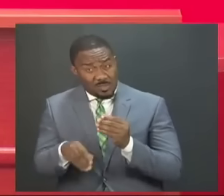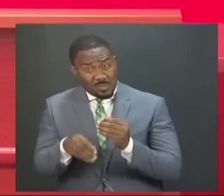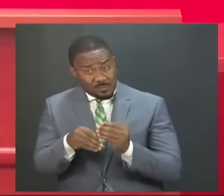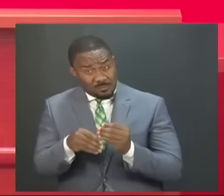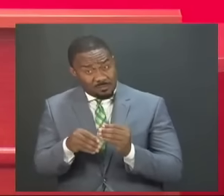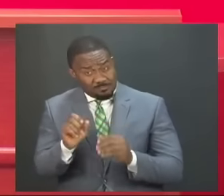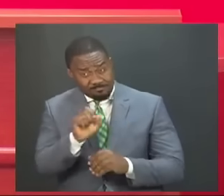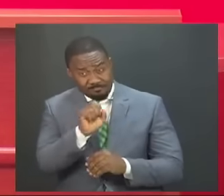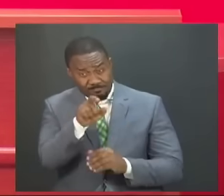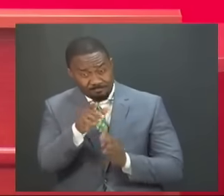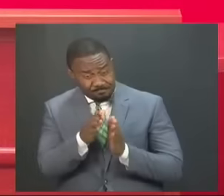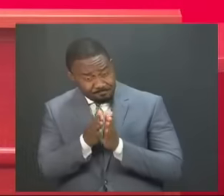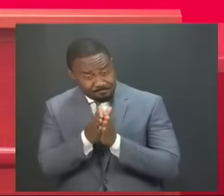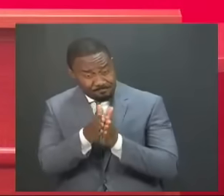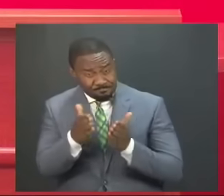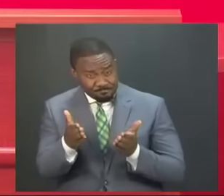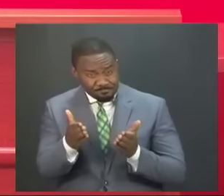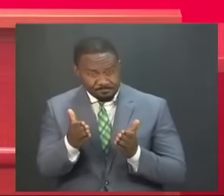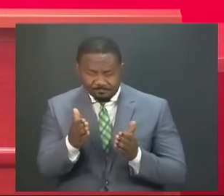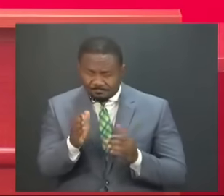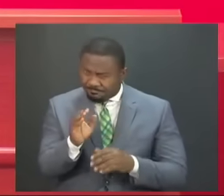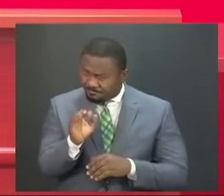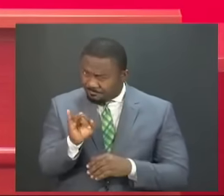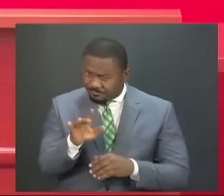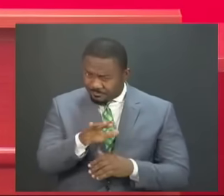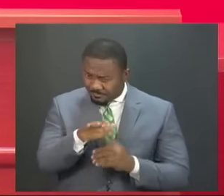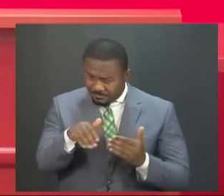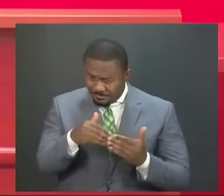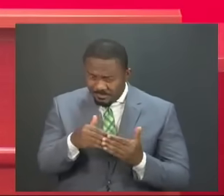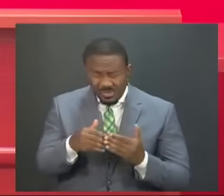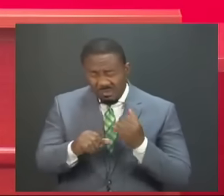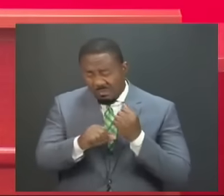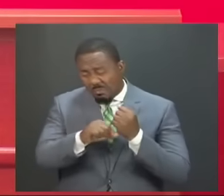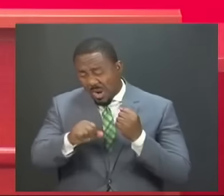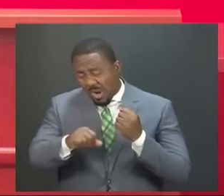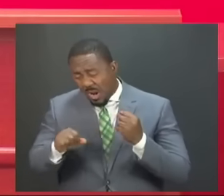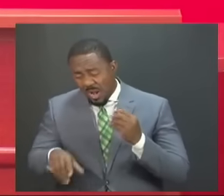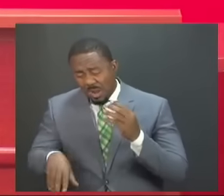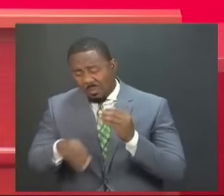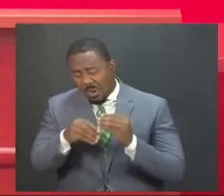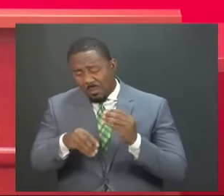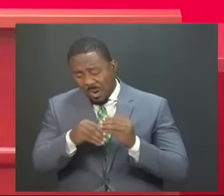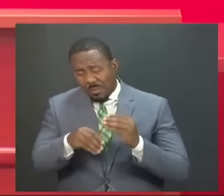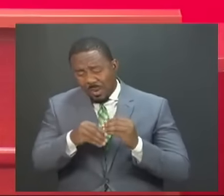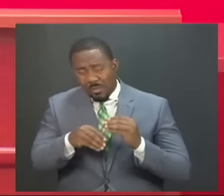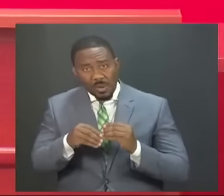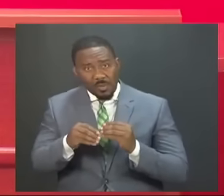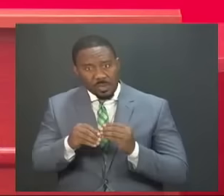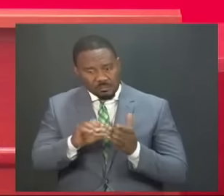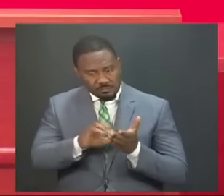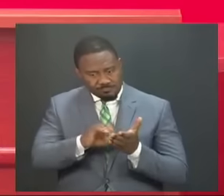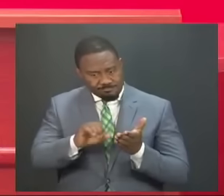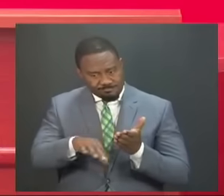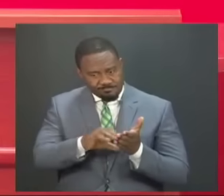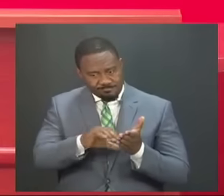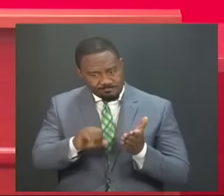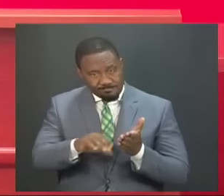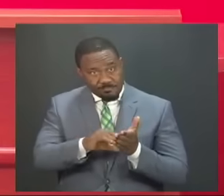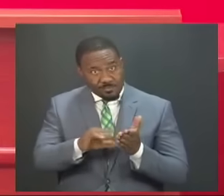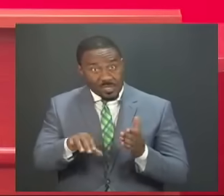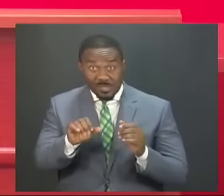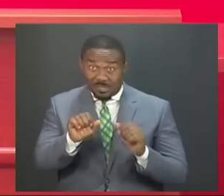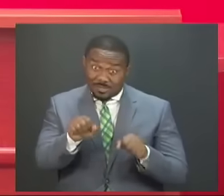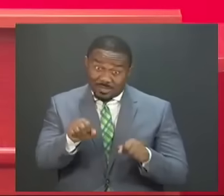So if all those things can be ironed out, within a day, we can do a lot in terms of questions, and within the 1